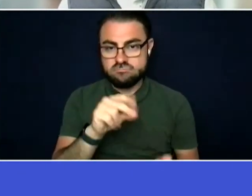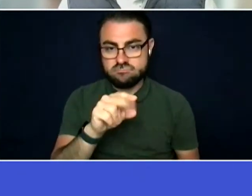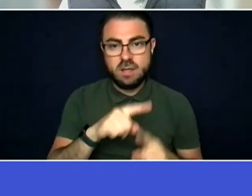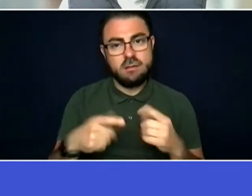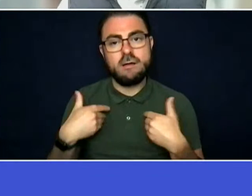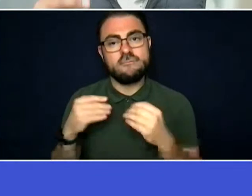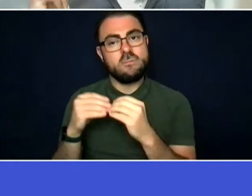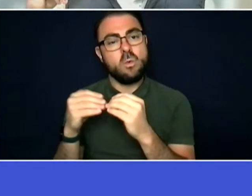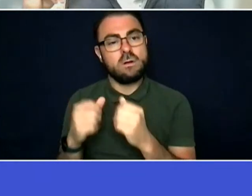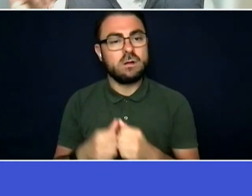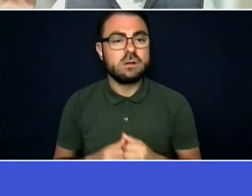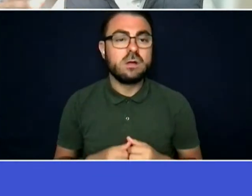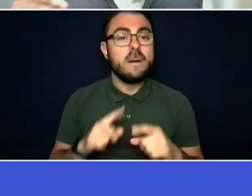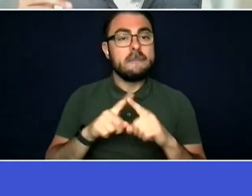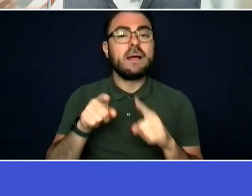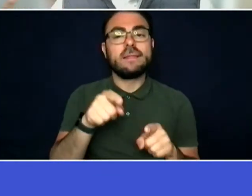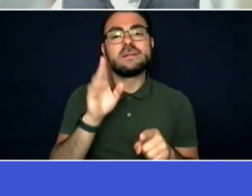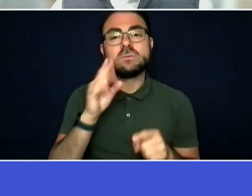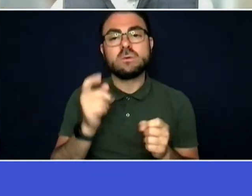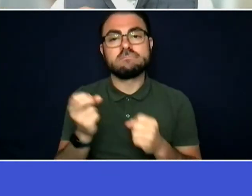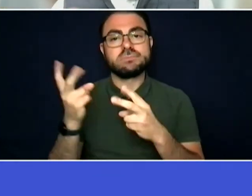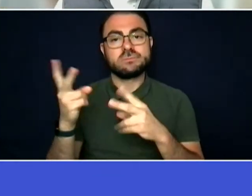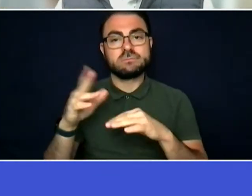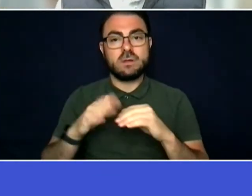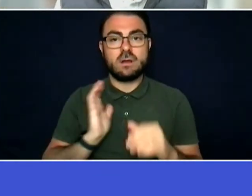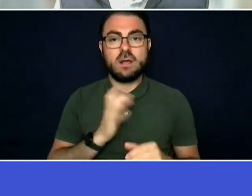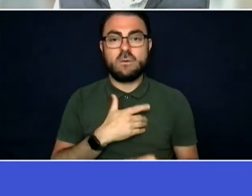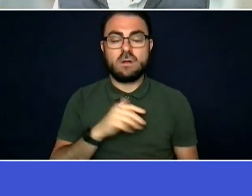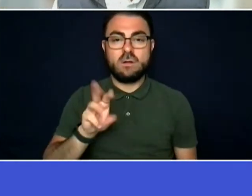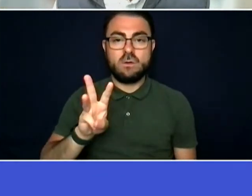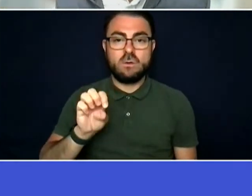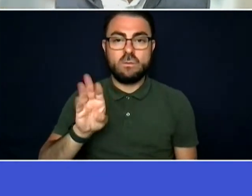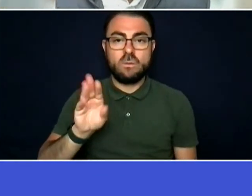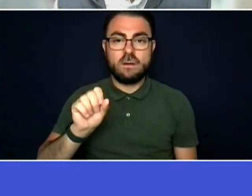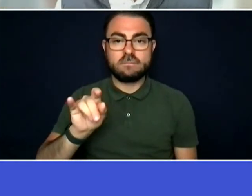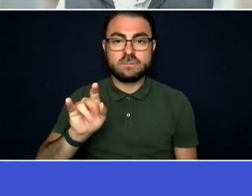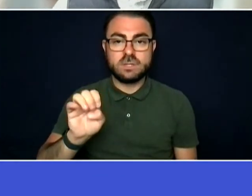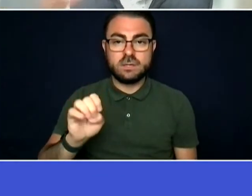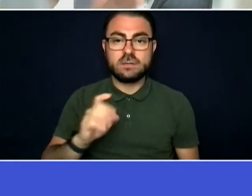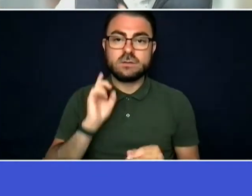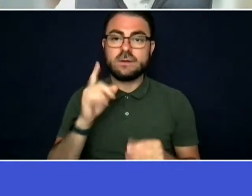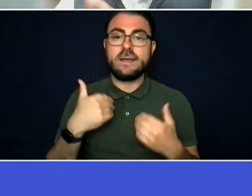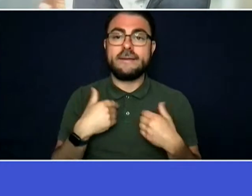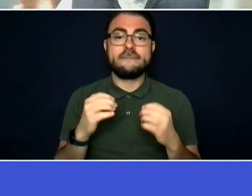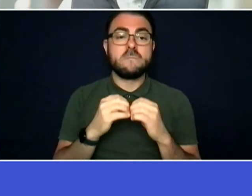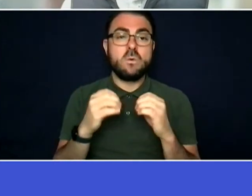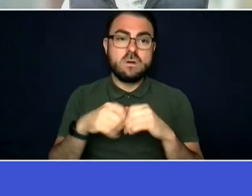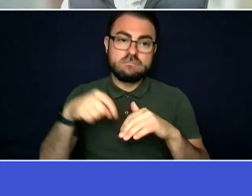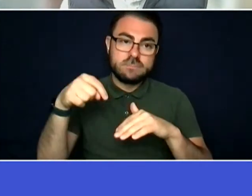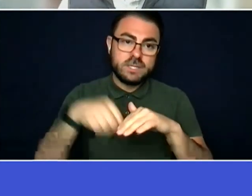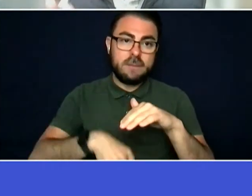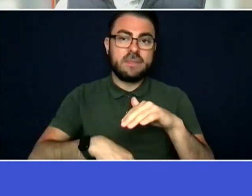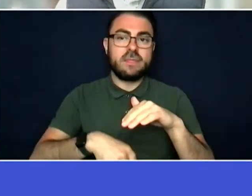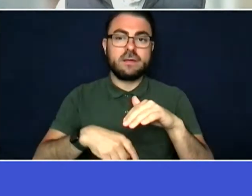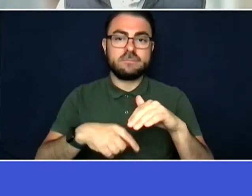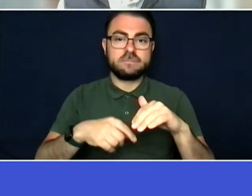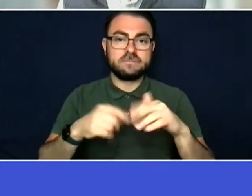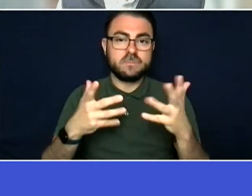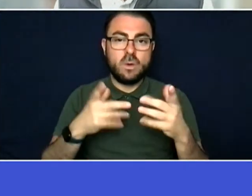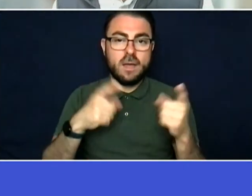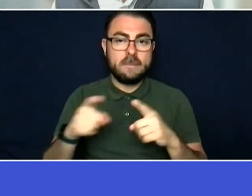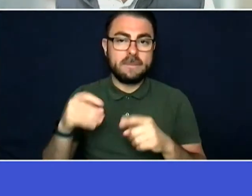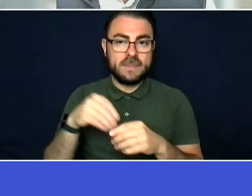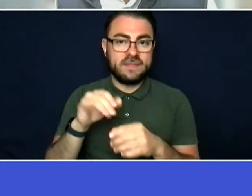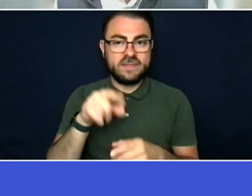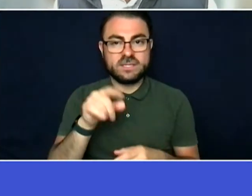that are posted to our website, so you can get a little bit more in-depth, line by line, what are the things that changed between the preliminary draft and this draft. But this is